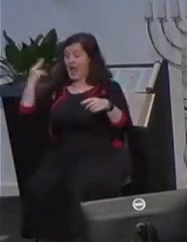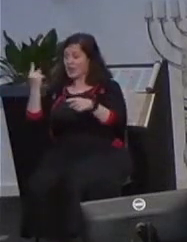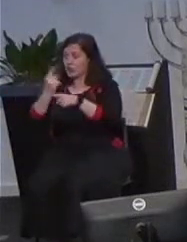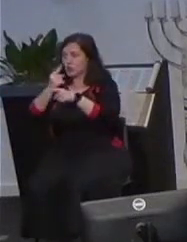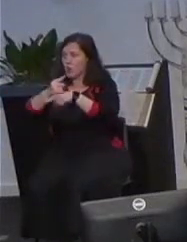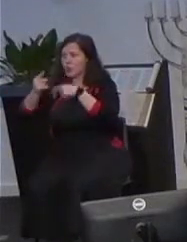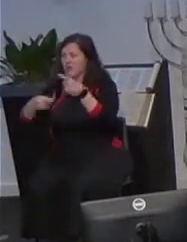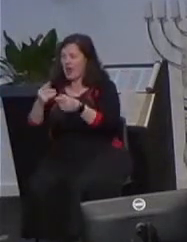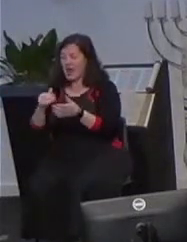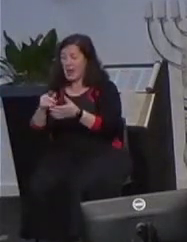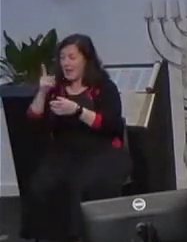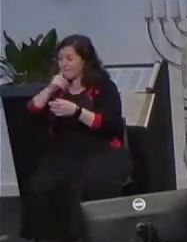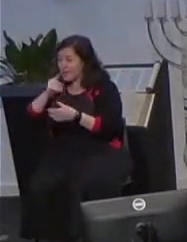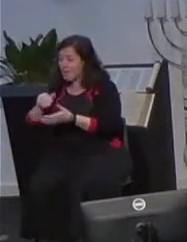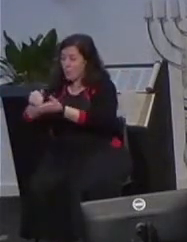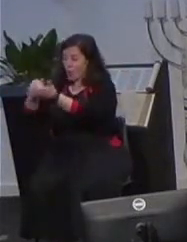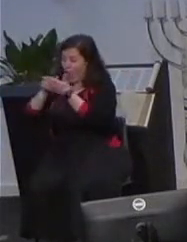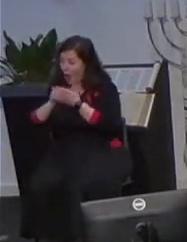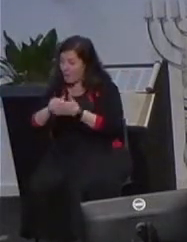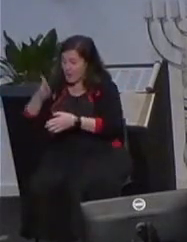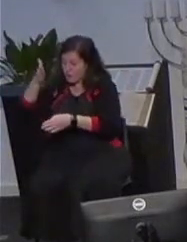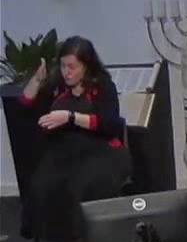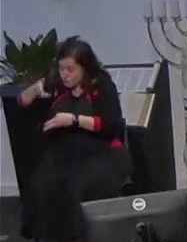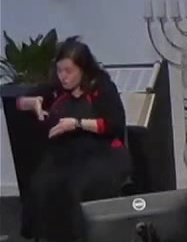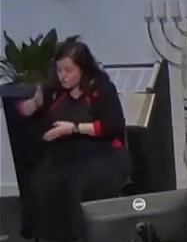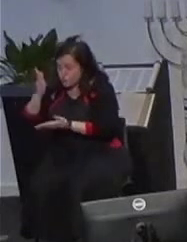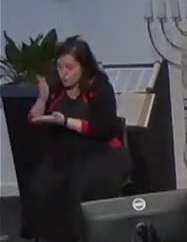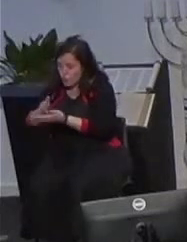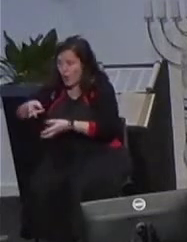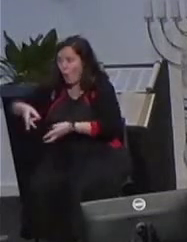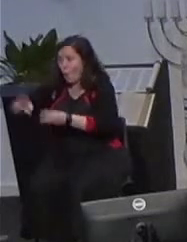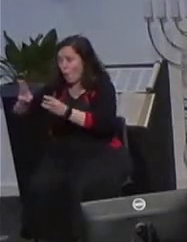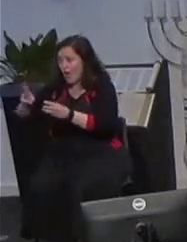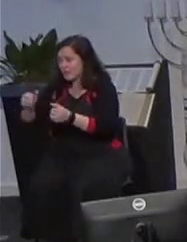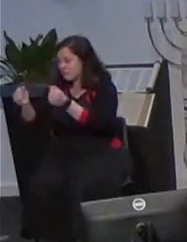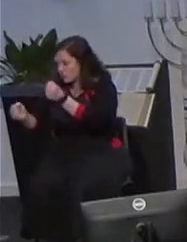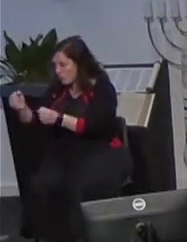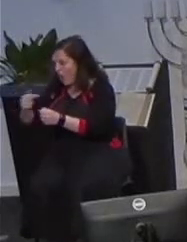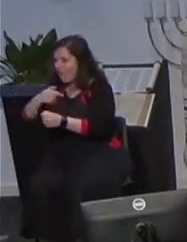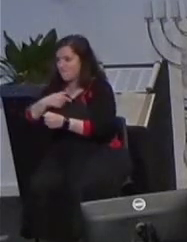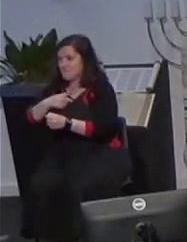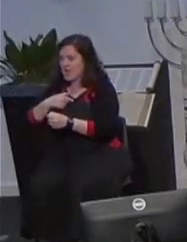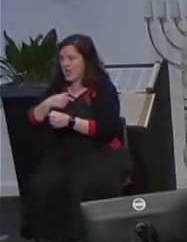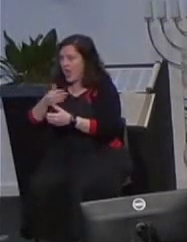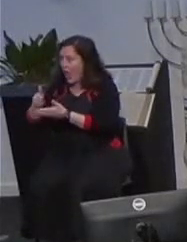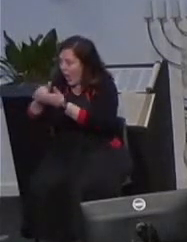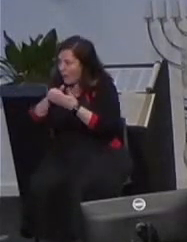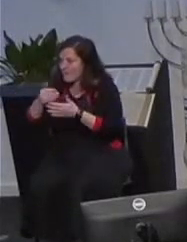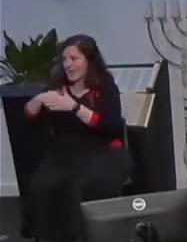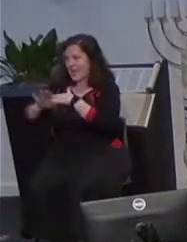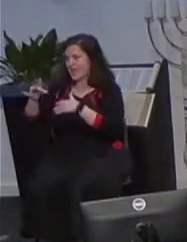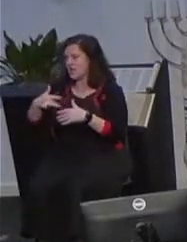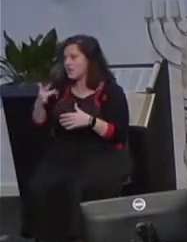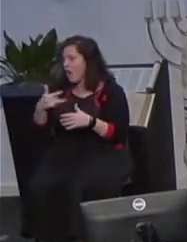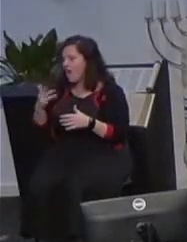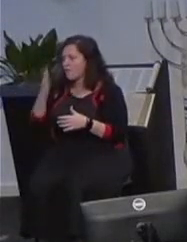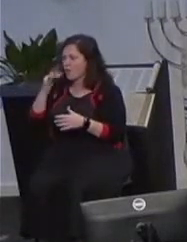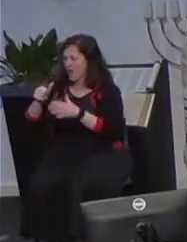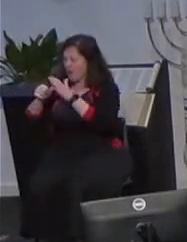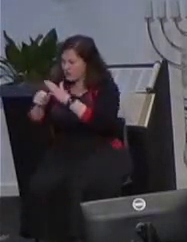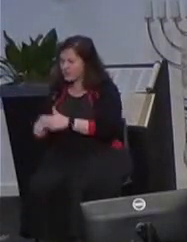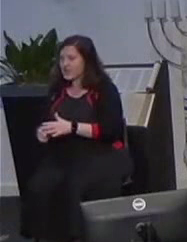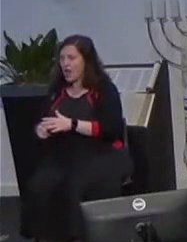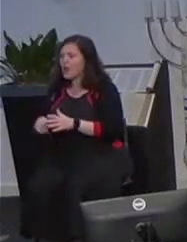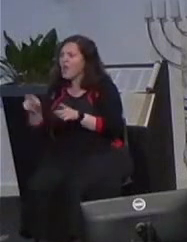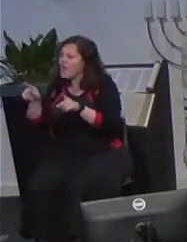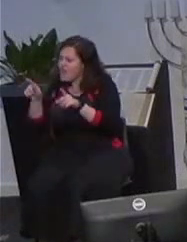had done these practical, loving things for her when she was down. Right? That's the